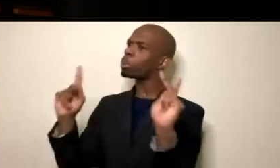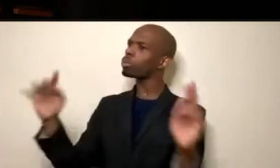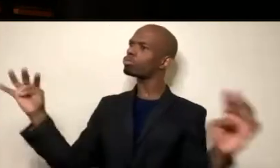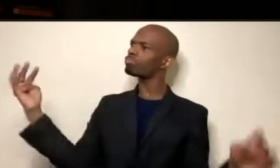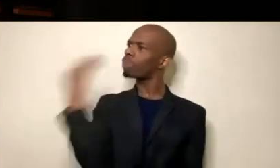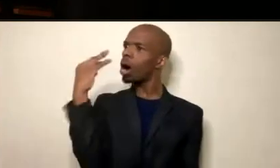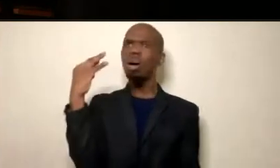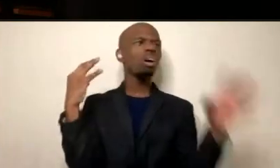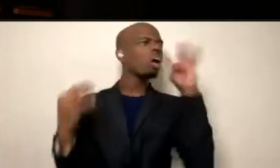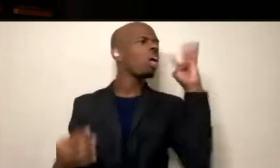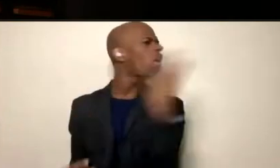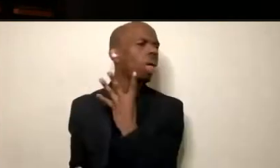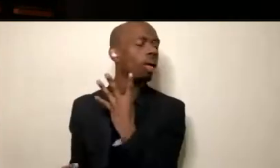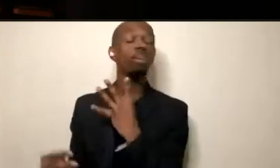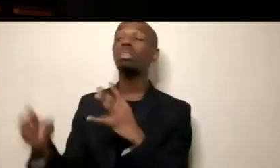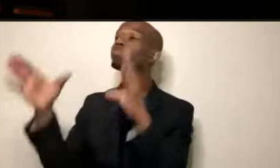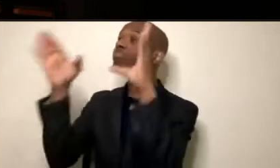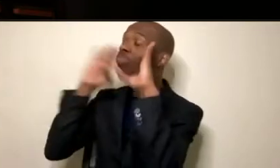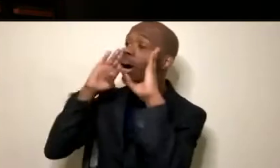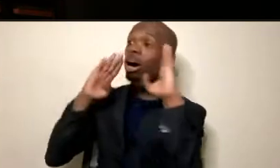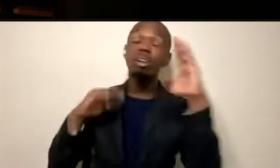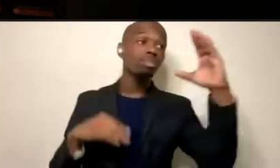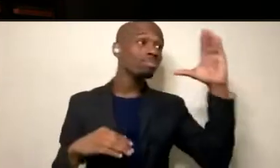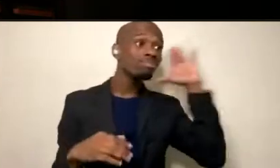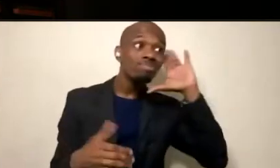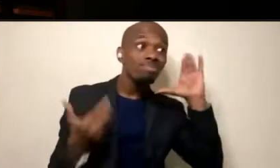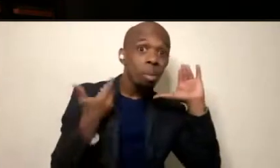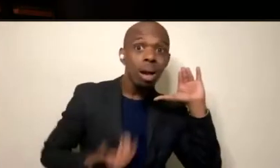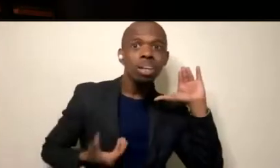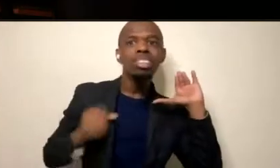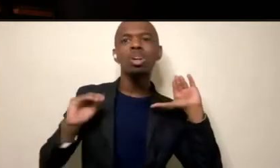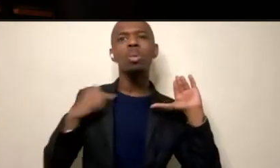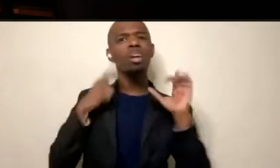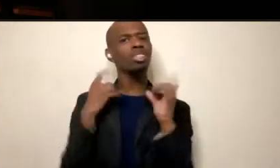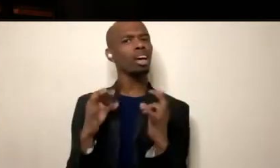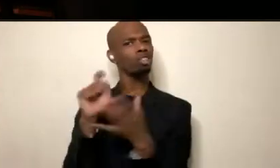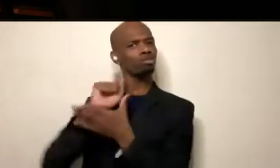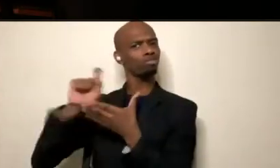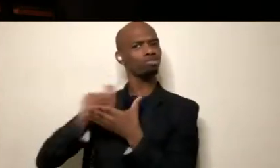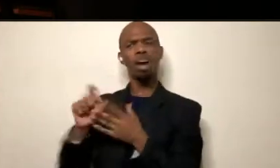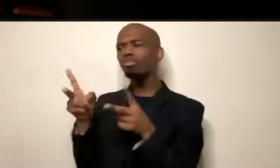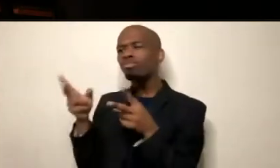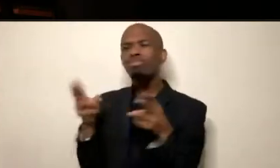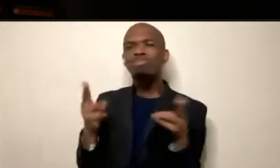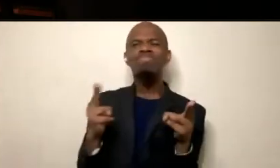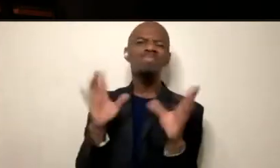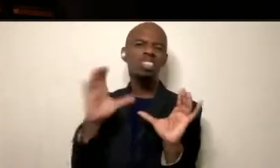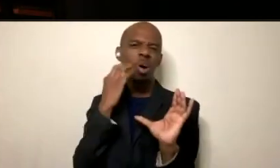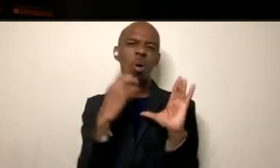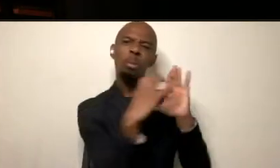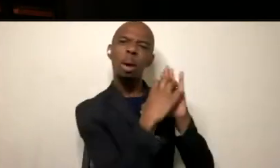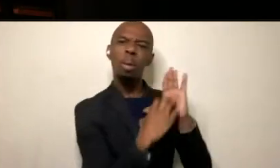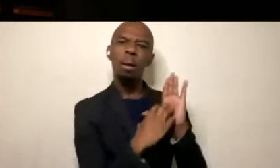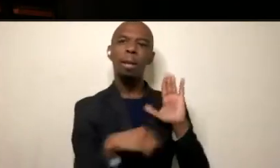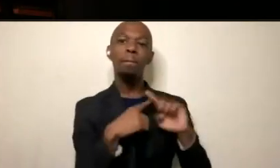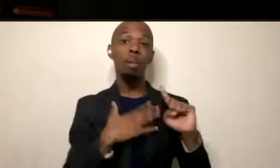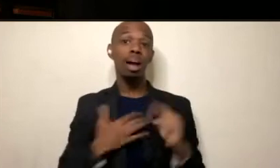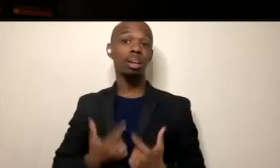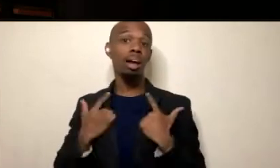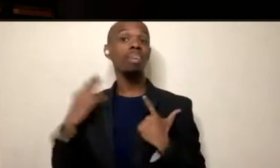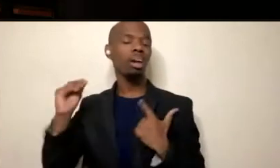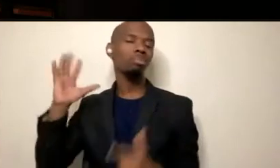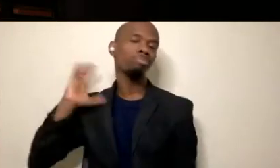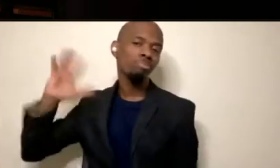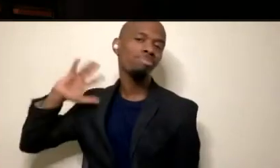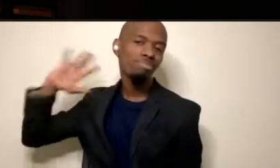writing pieces about my life, you know? And I was very fabulous. I was a new dancer back in the day. I danced in the Peep Show,